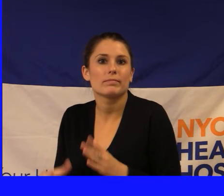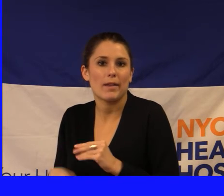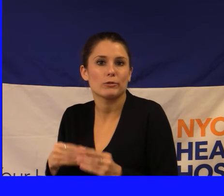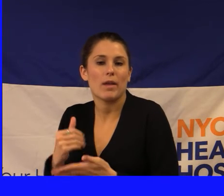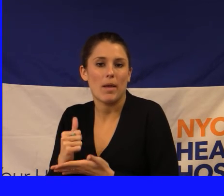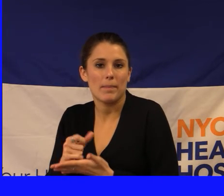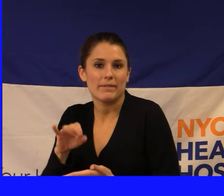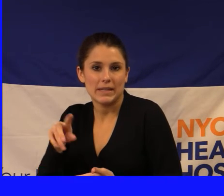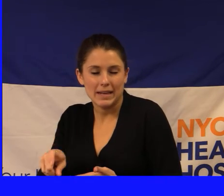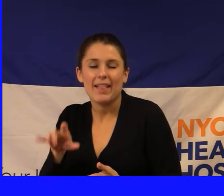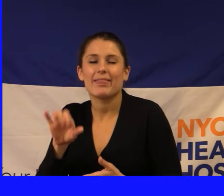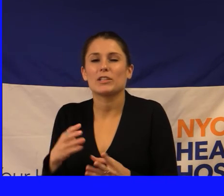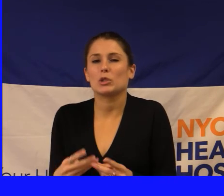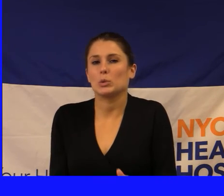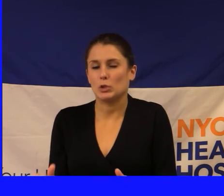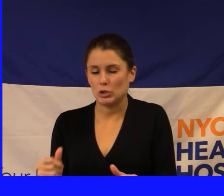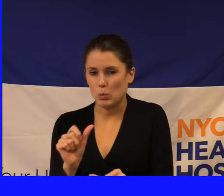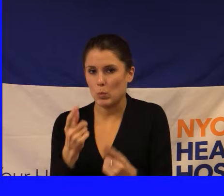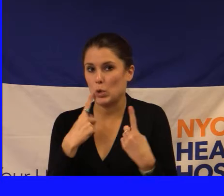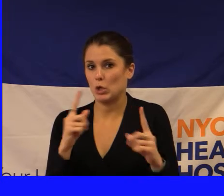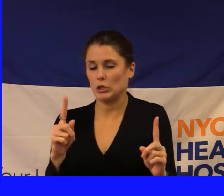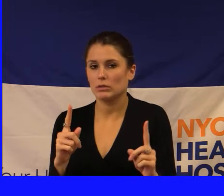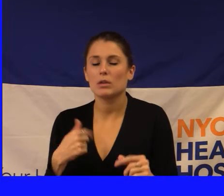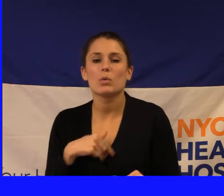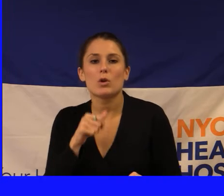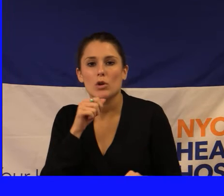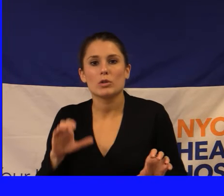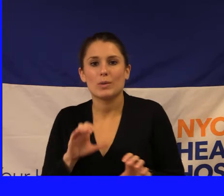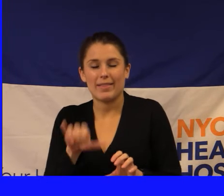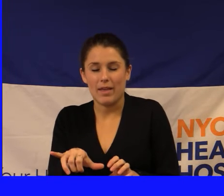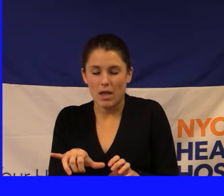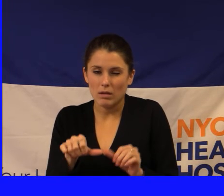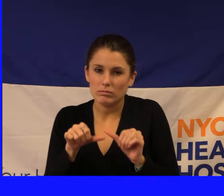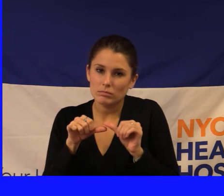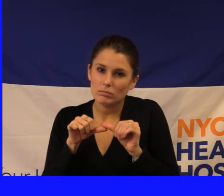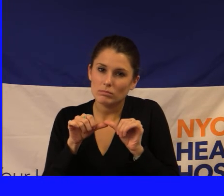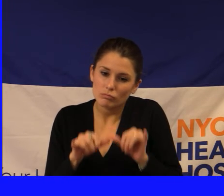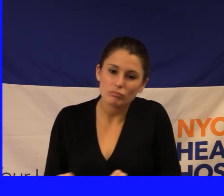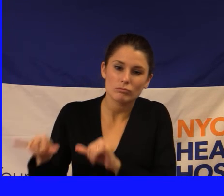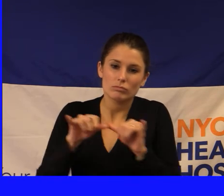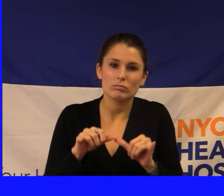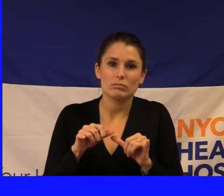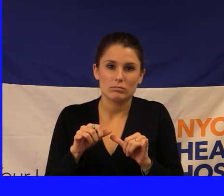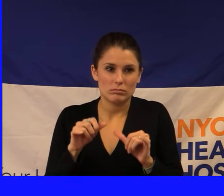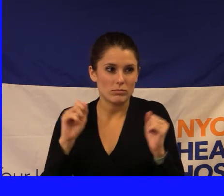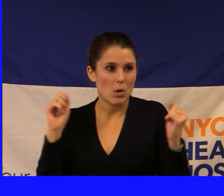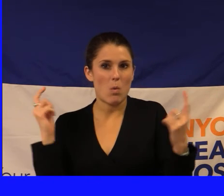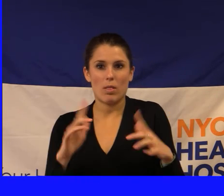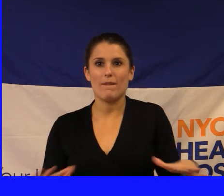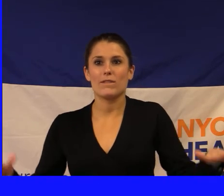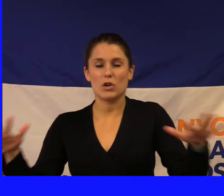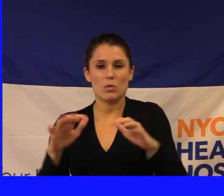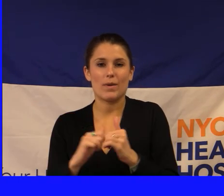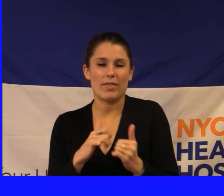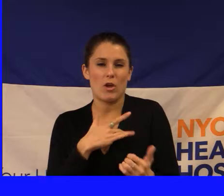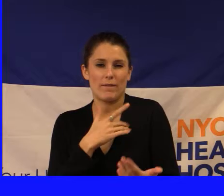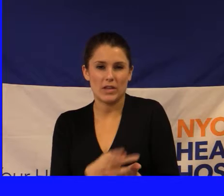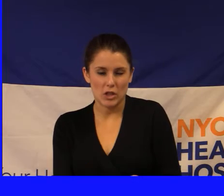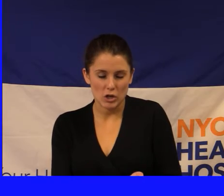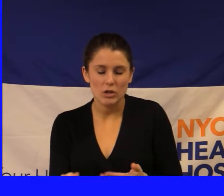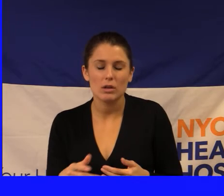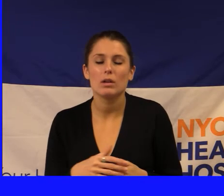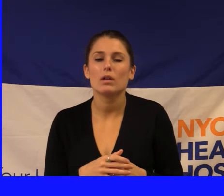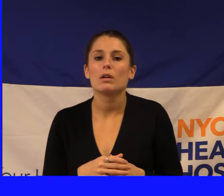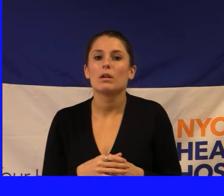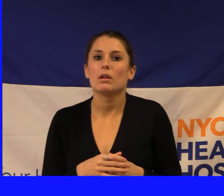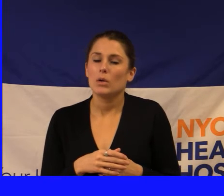solutions work. We're not doing that consistently with heart failure. When I talk to the Cardiology Council, talk to different facilities,